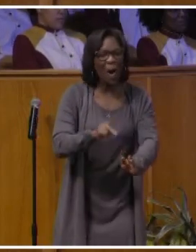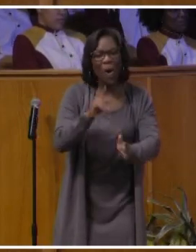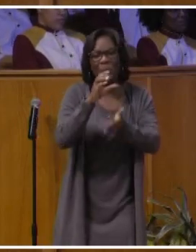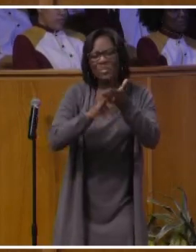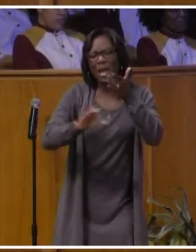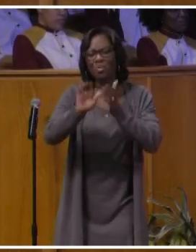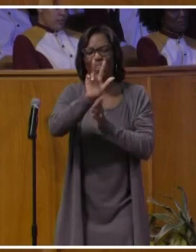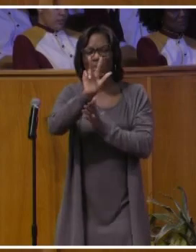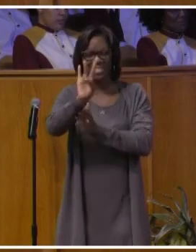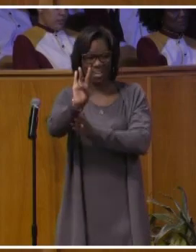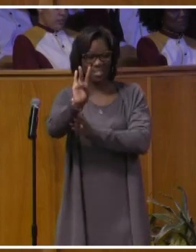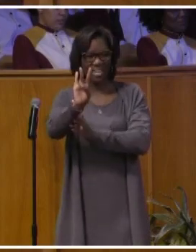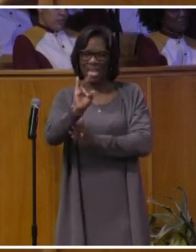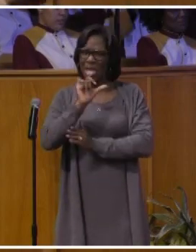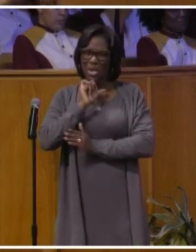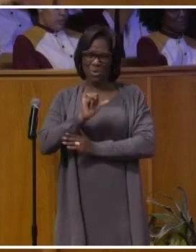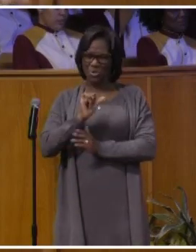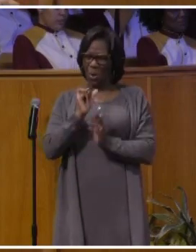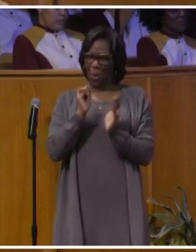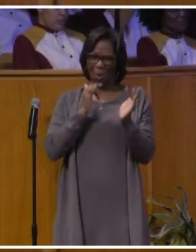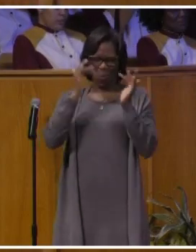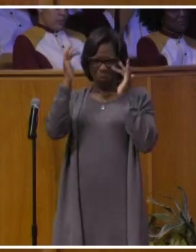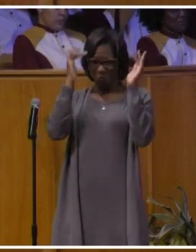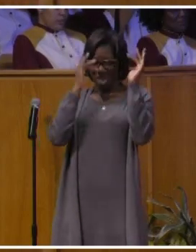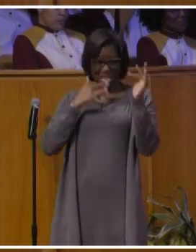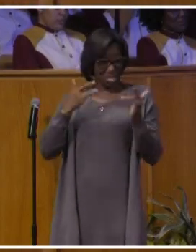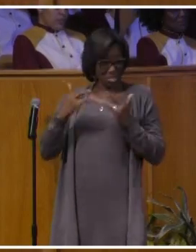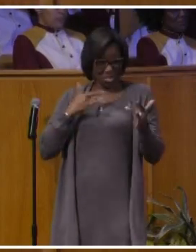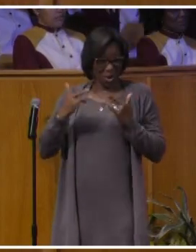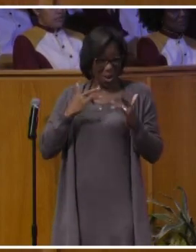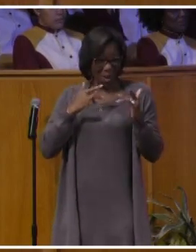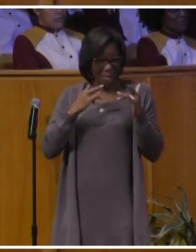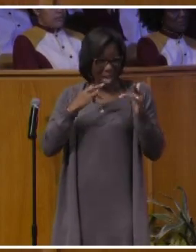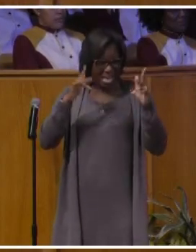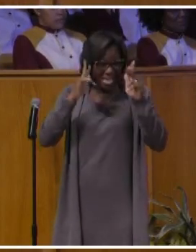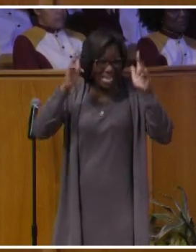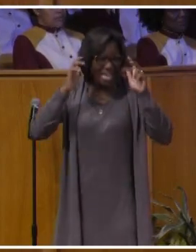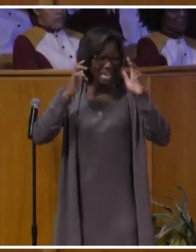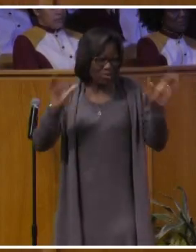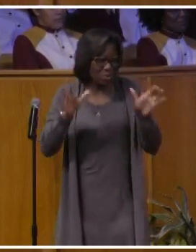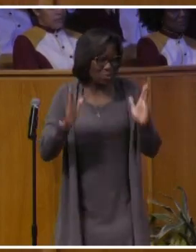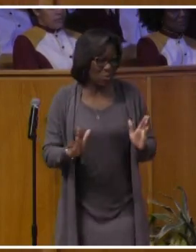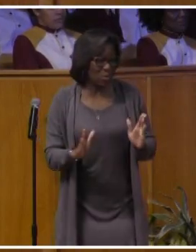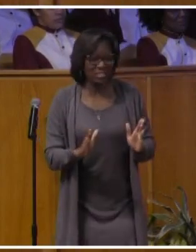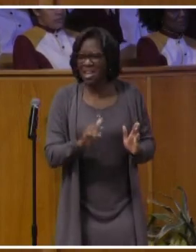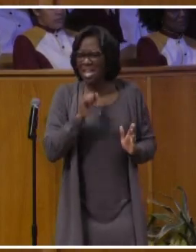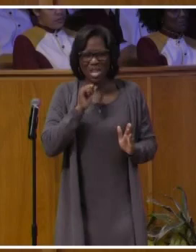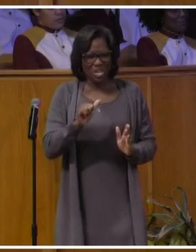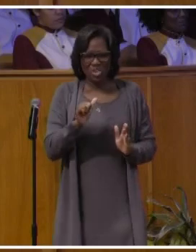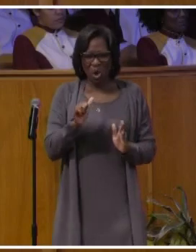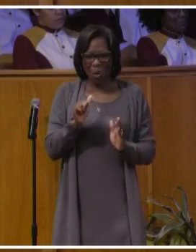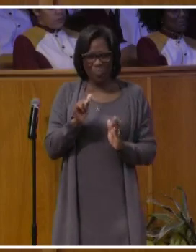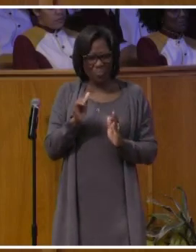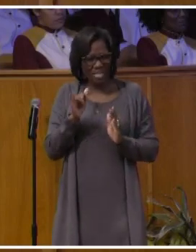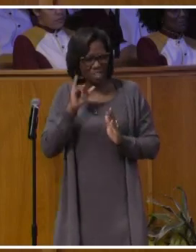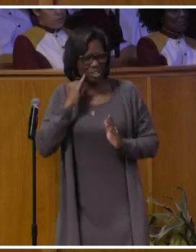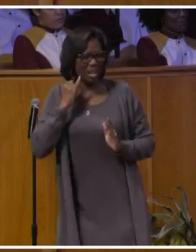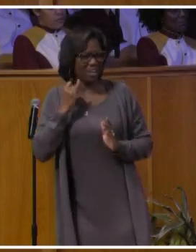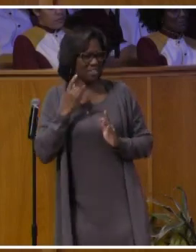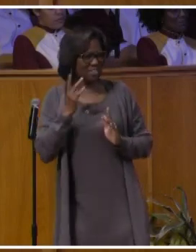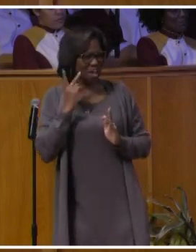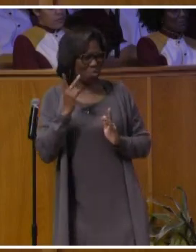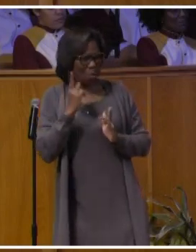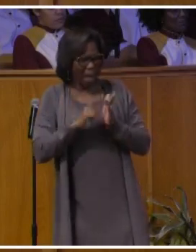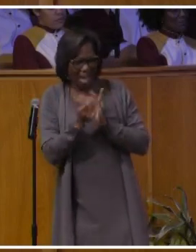37, "Fret not thyself over evildoers, neither be thou envious of the workers of